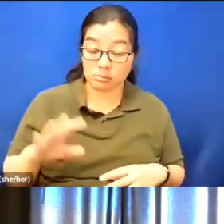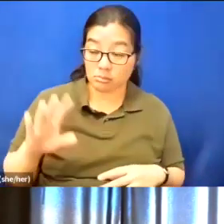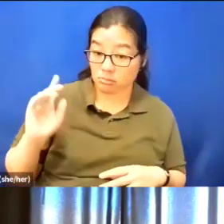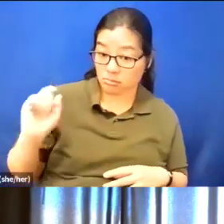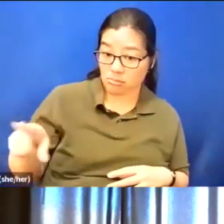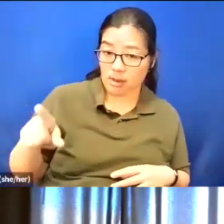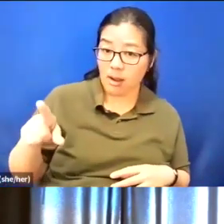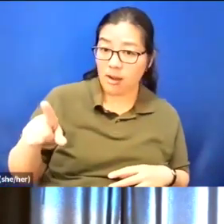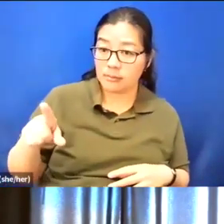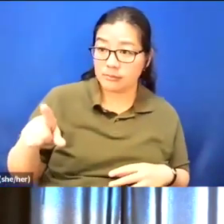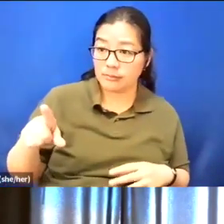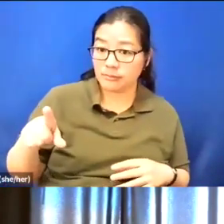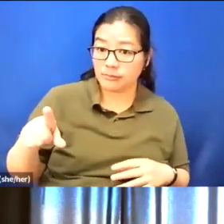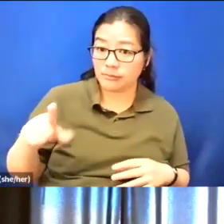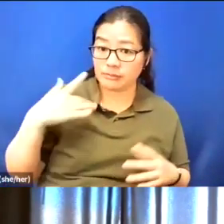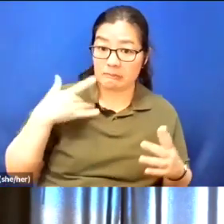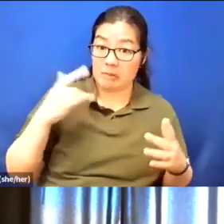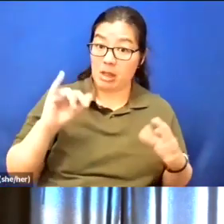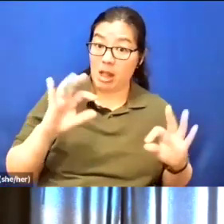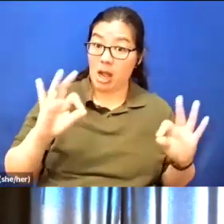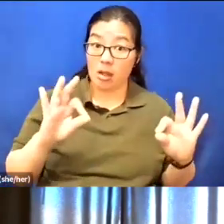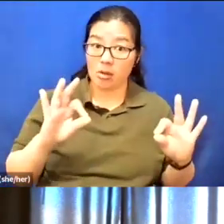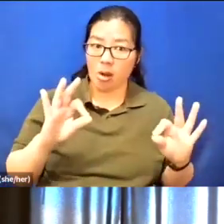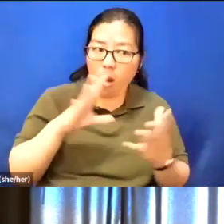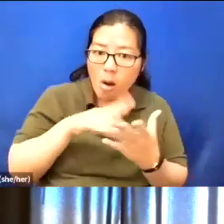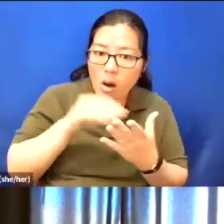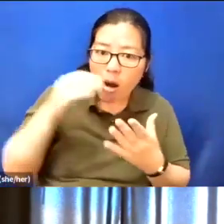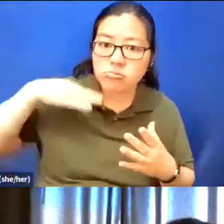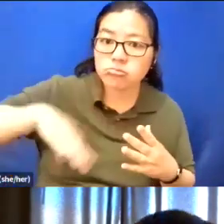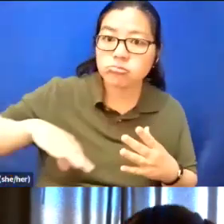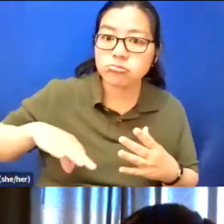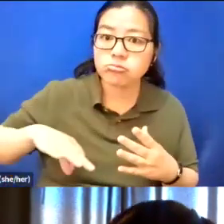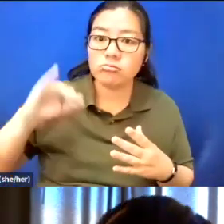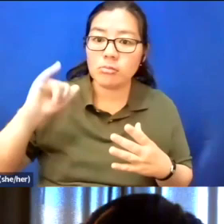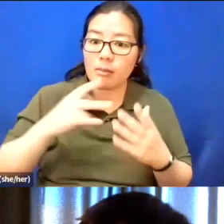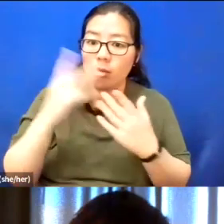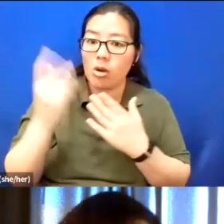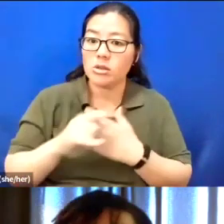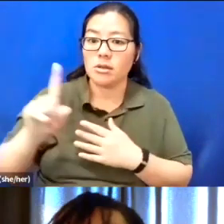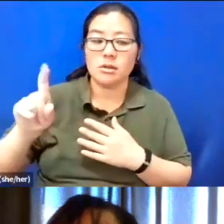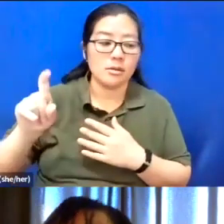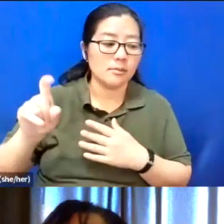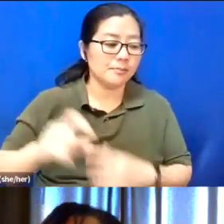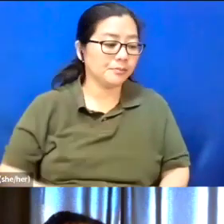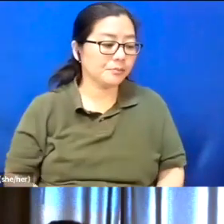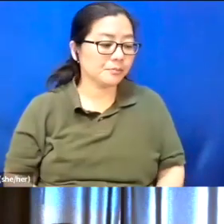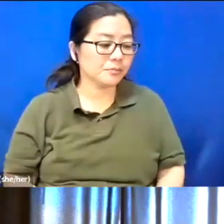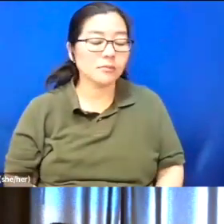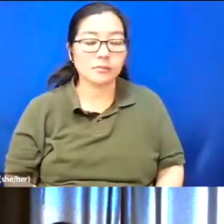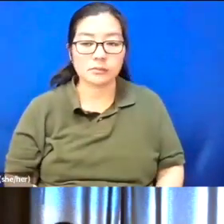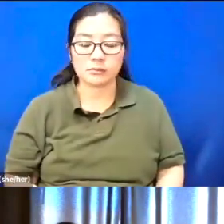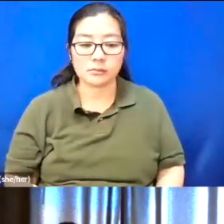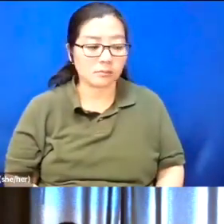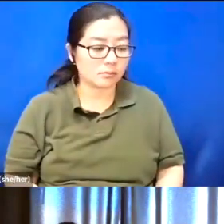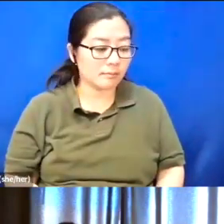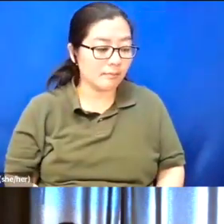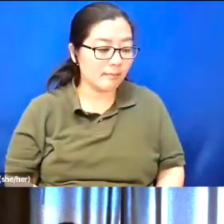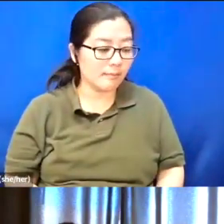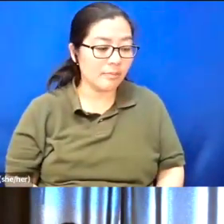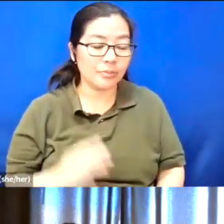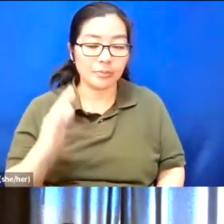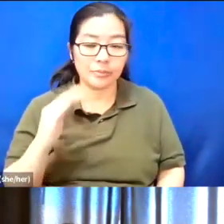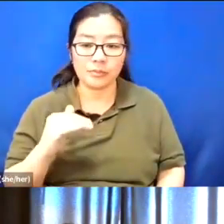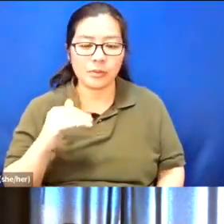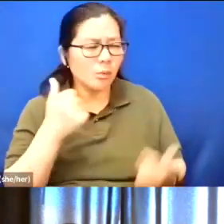Was it feel like it did some good? Was it useful to do it, the project, as an exercise? Sorry. Huh? Which